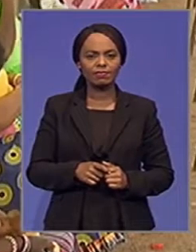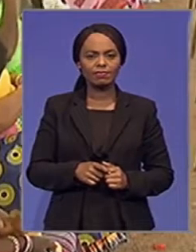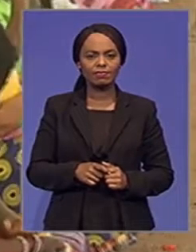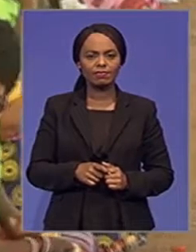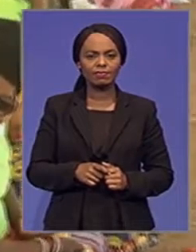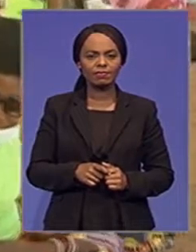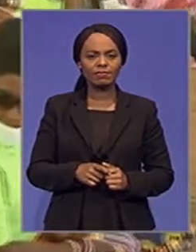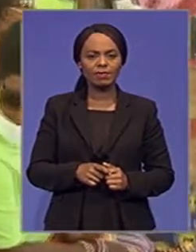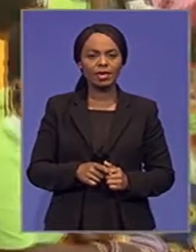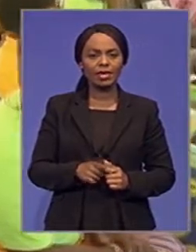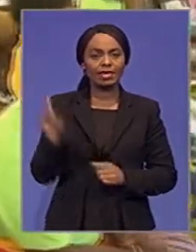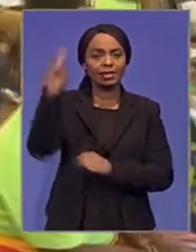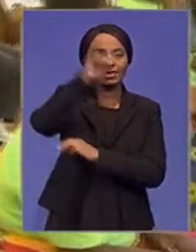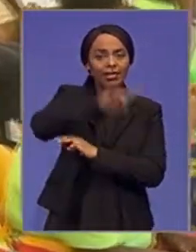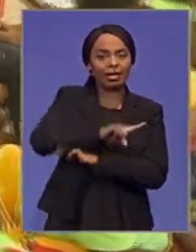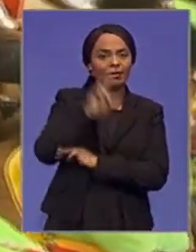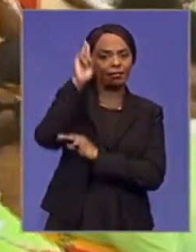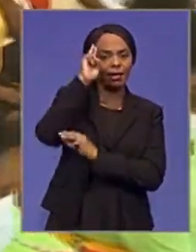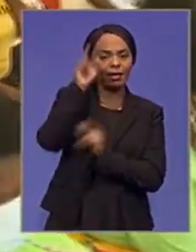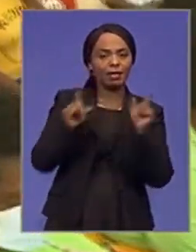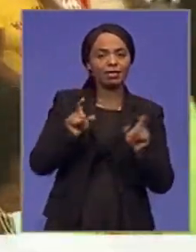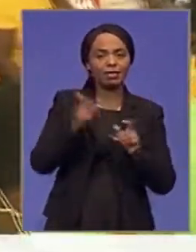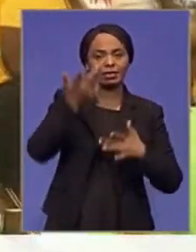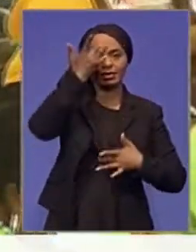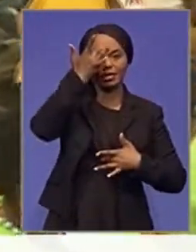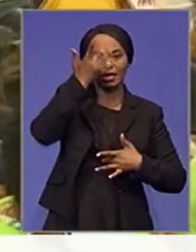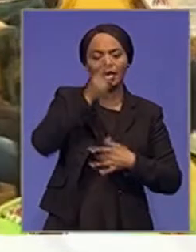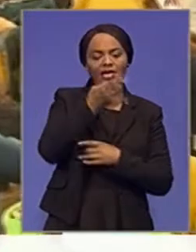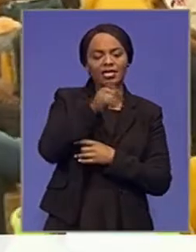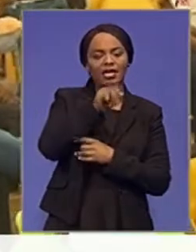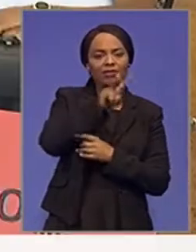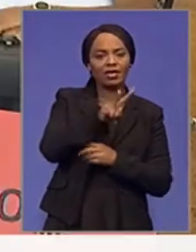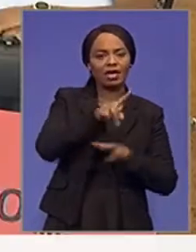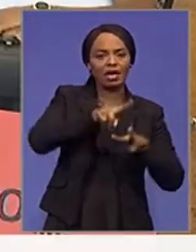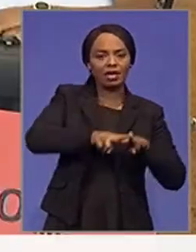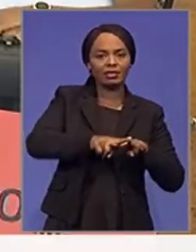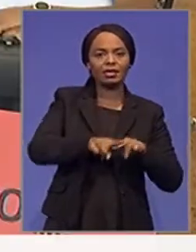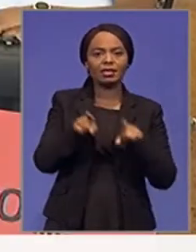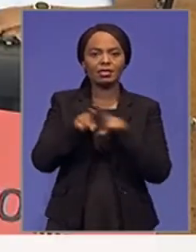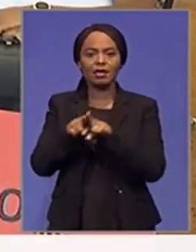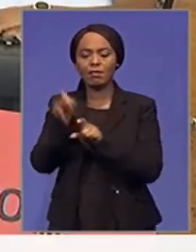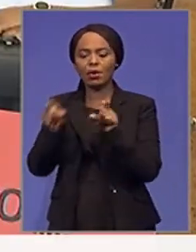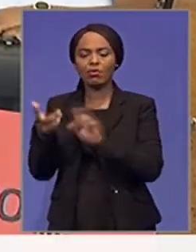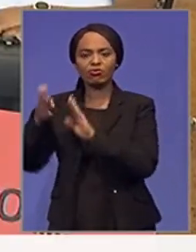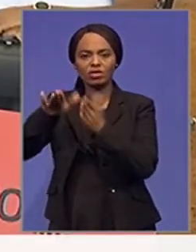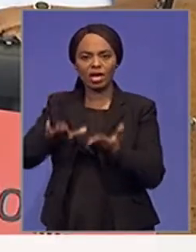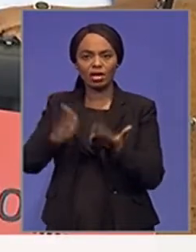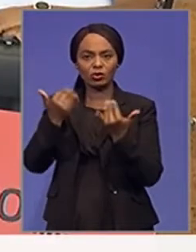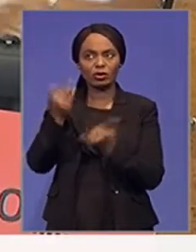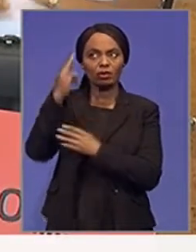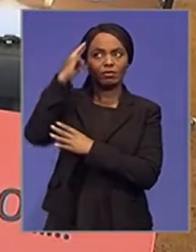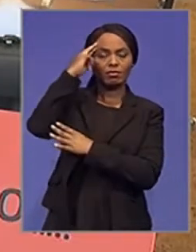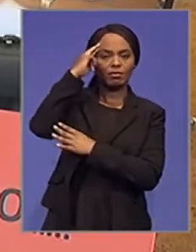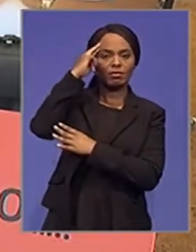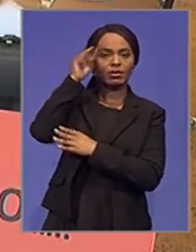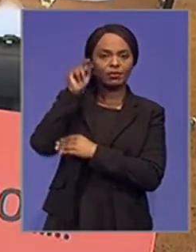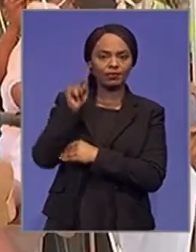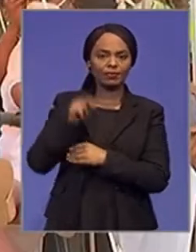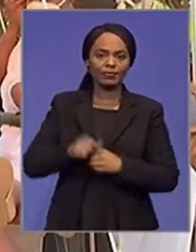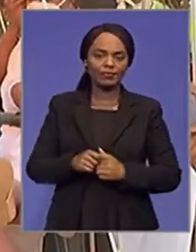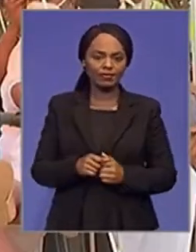Letsatsi la segopotso la batho ba ba tshelang ka mogare wa HIV le AIDS le ba ba tlhokagetseng ka ntlha ya bolwetse